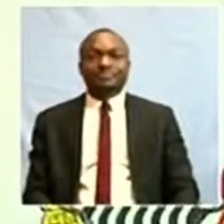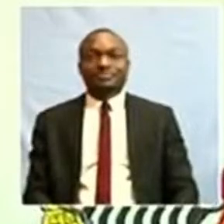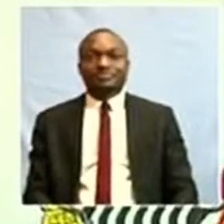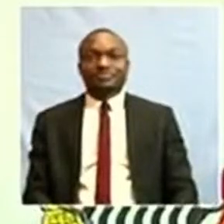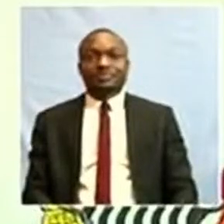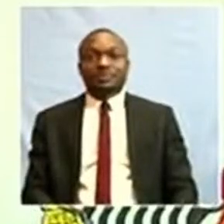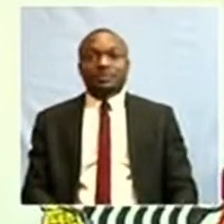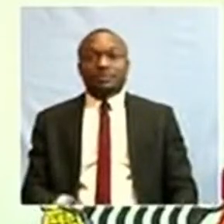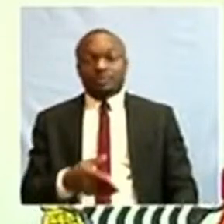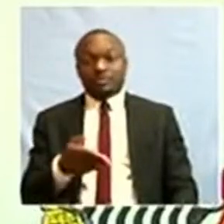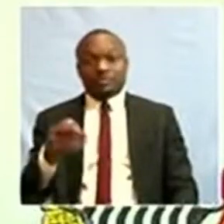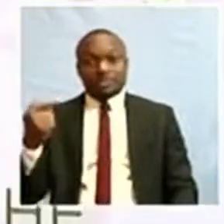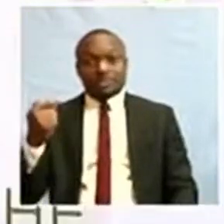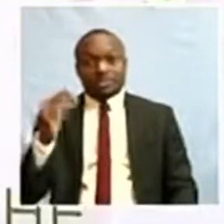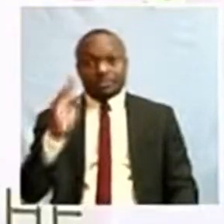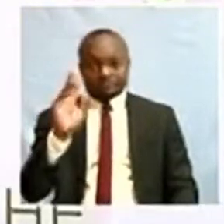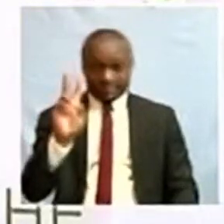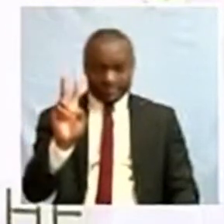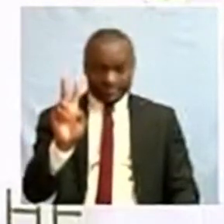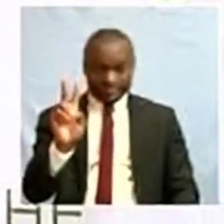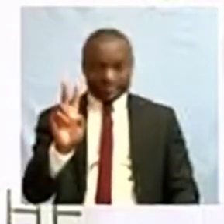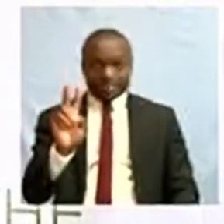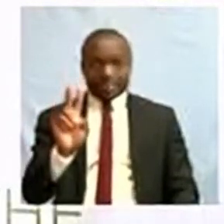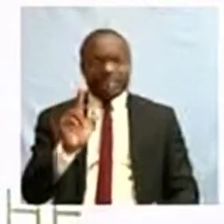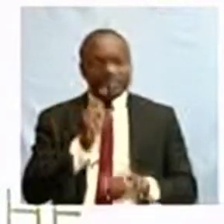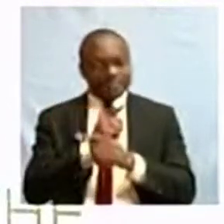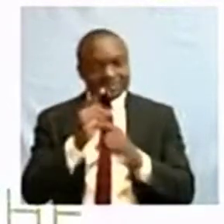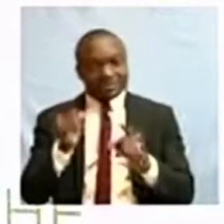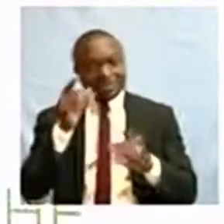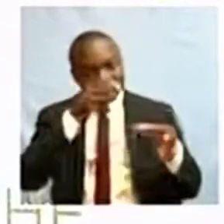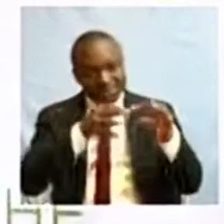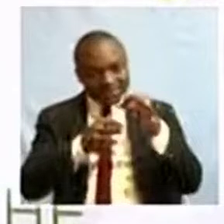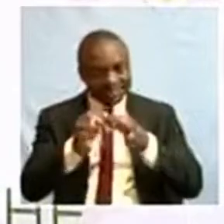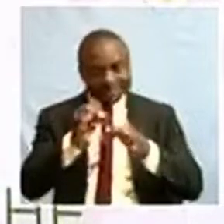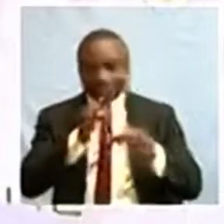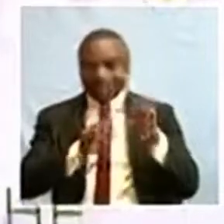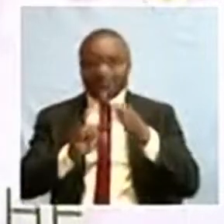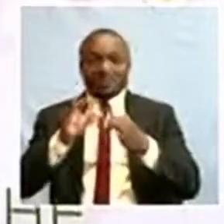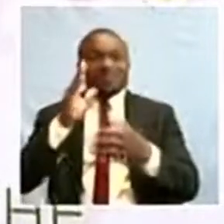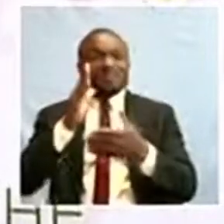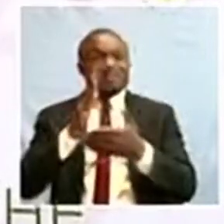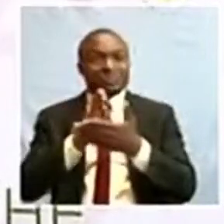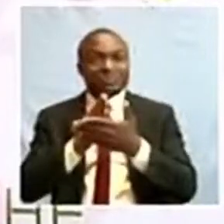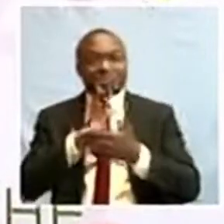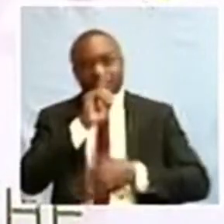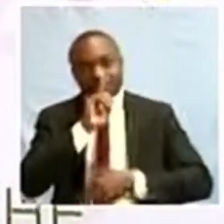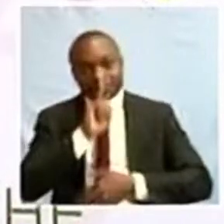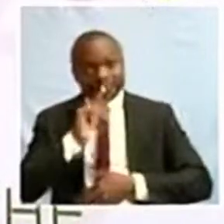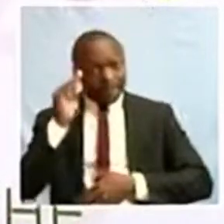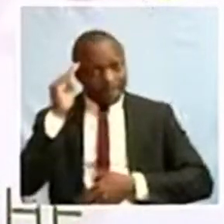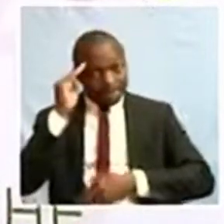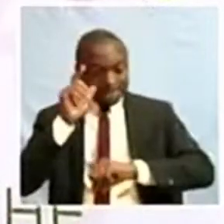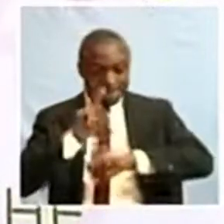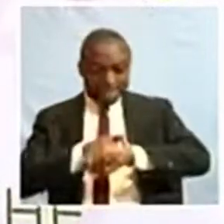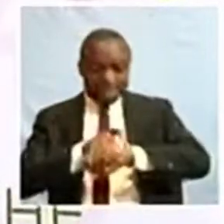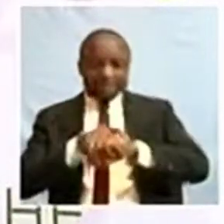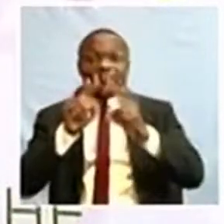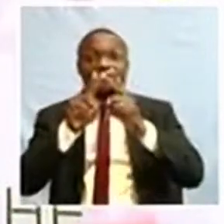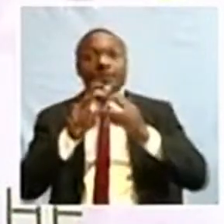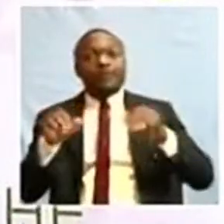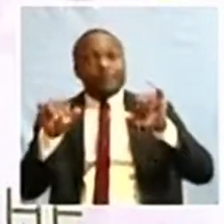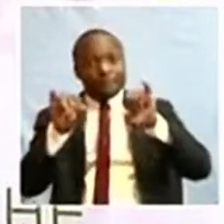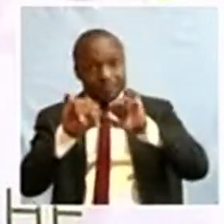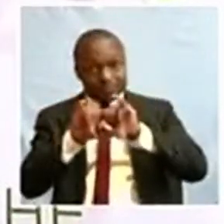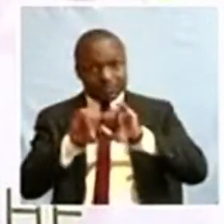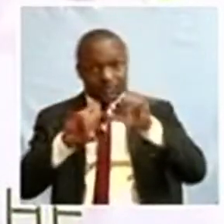gender-based violence. All right, there you have it. I thought of just breaking the silence, and we know that the period you are in is very important.